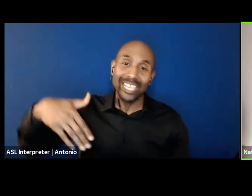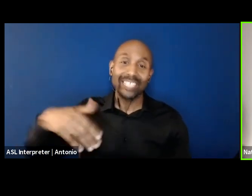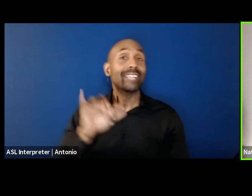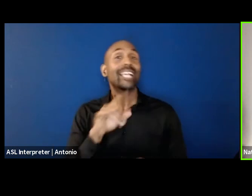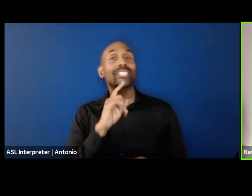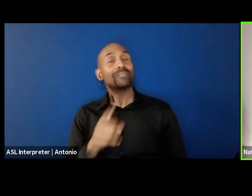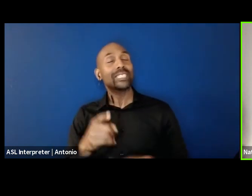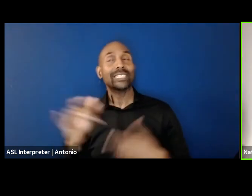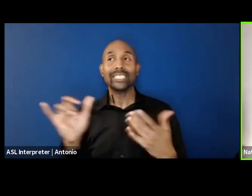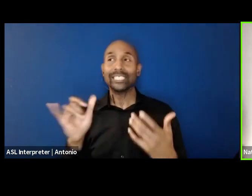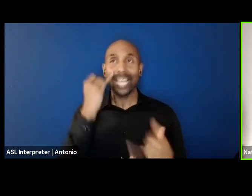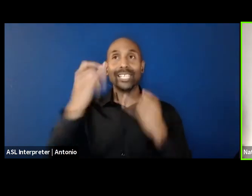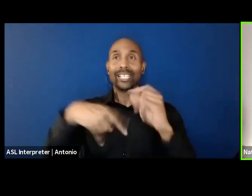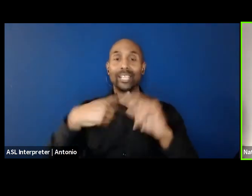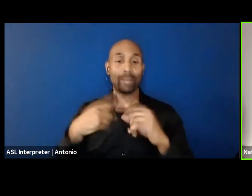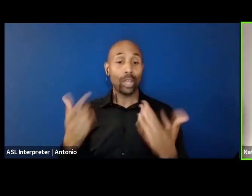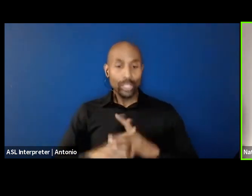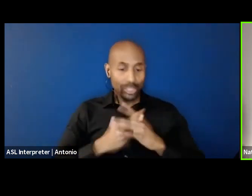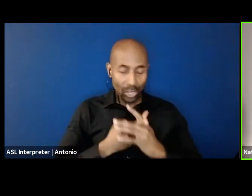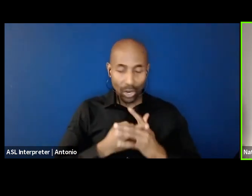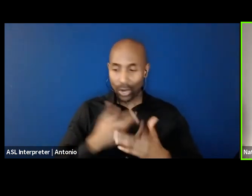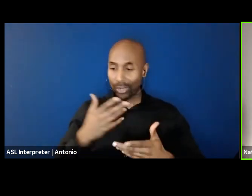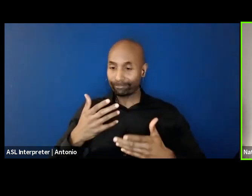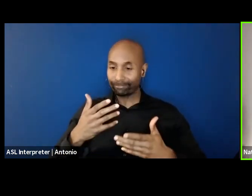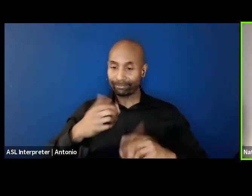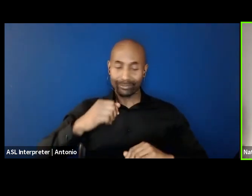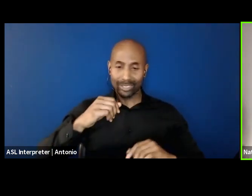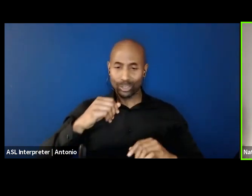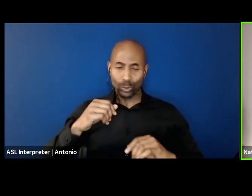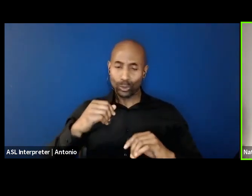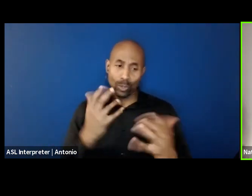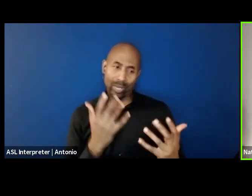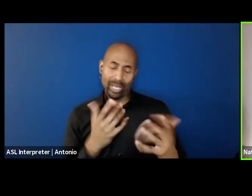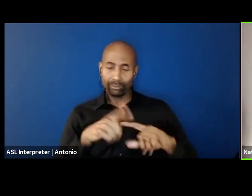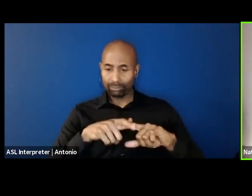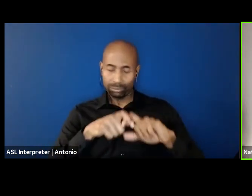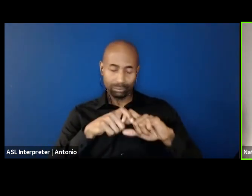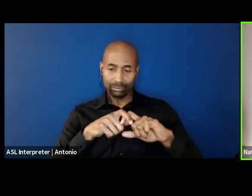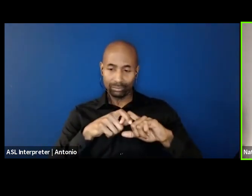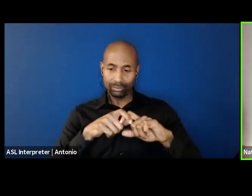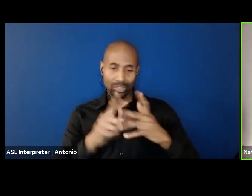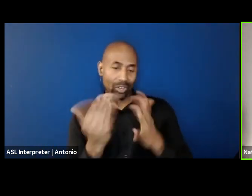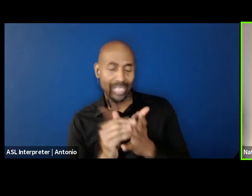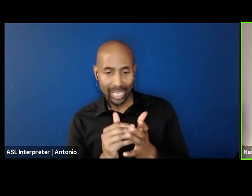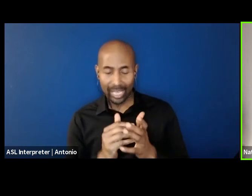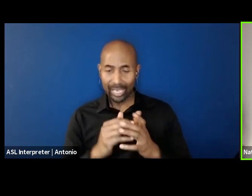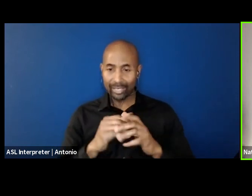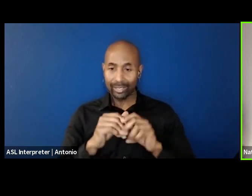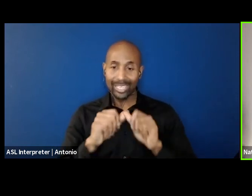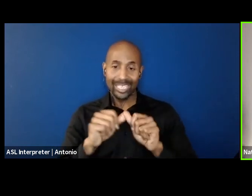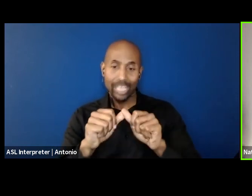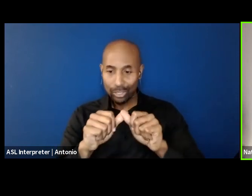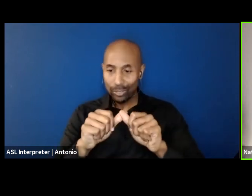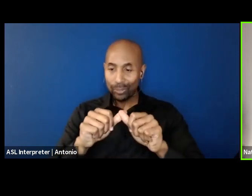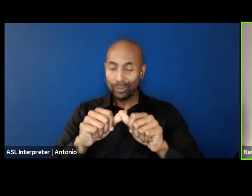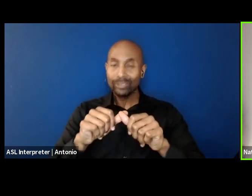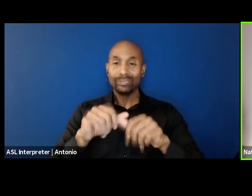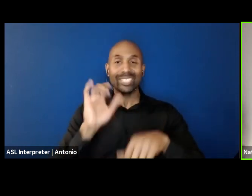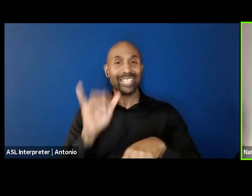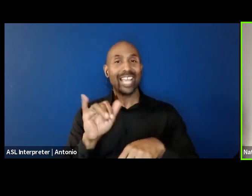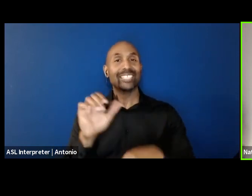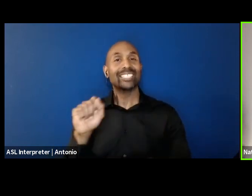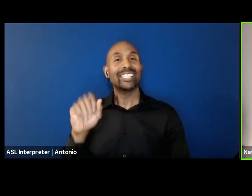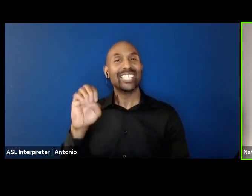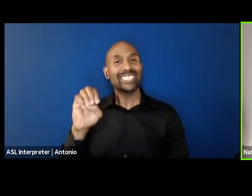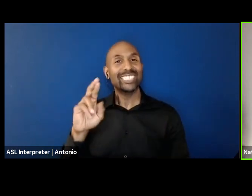is. Seriality is having something somewhere to come back to, a kind of home, a close thing to